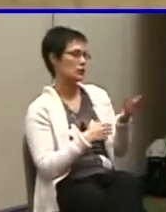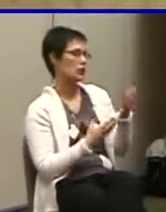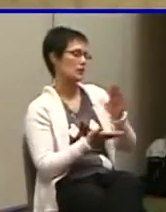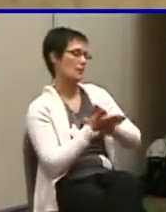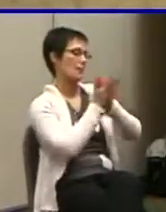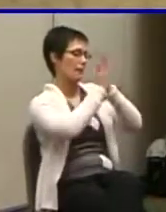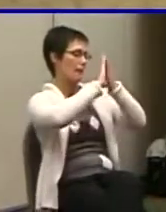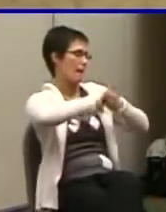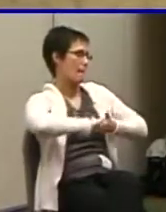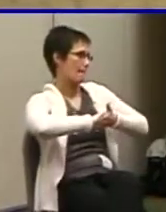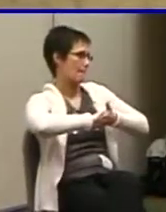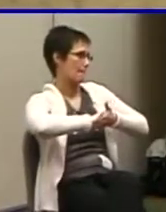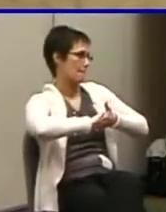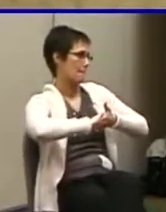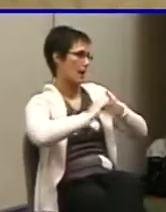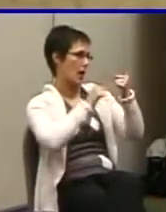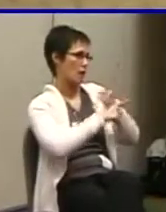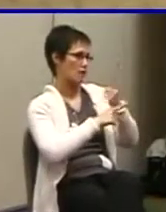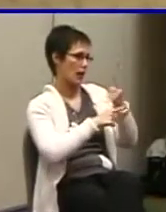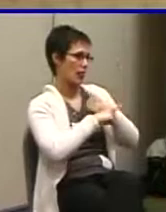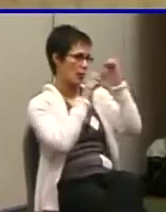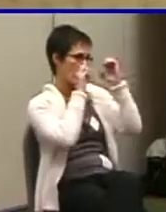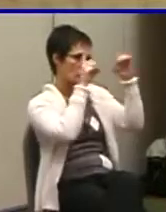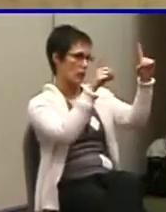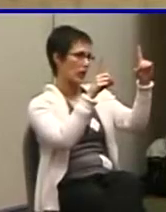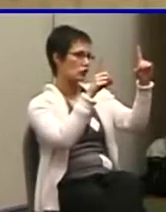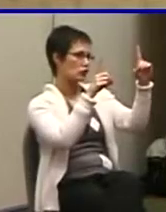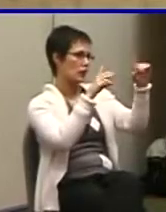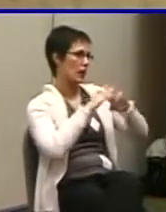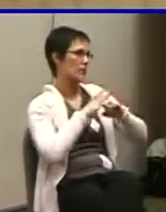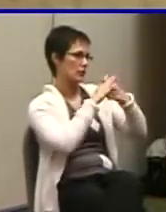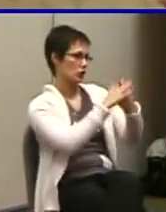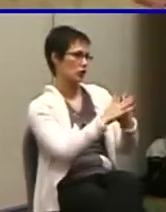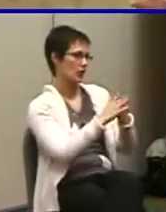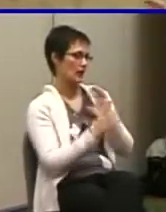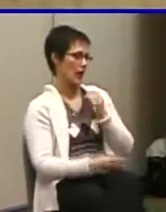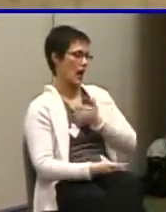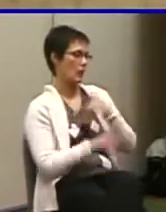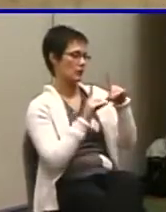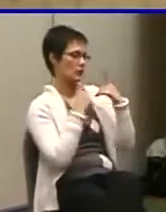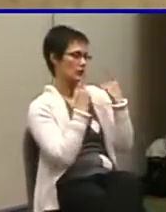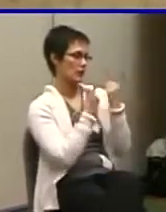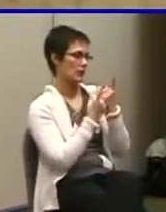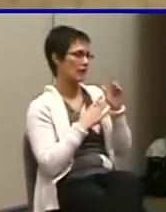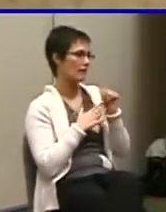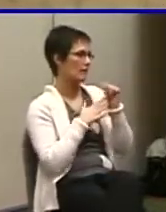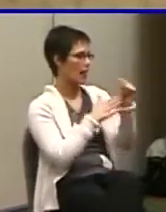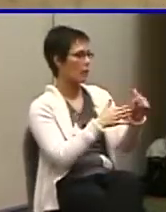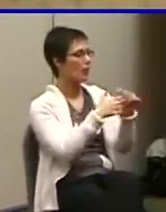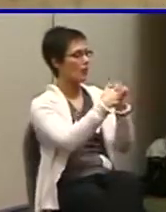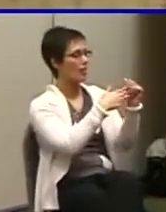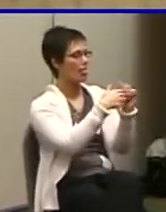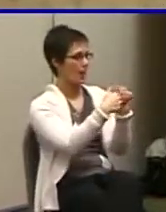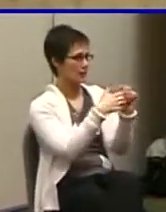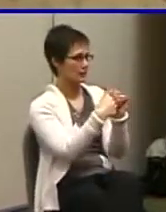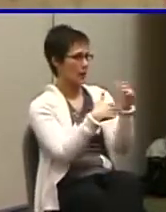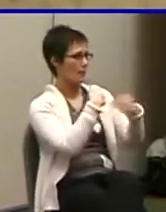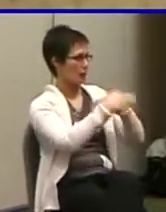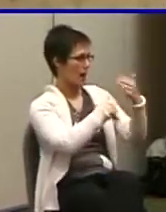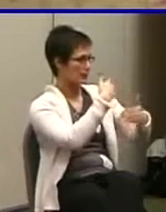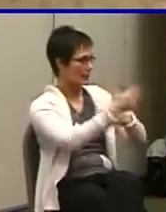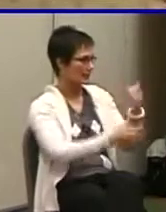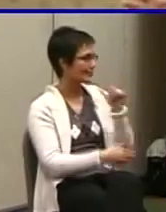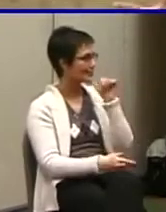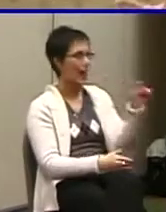become a regular ed initiative in our district, but obviously following like a flex process and so on, so that it's not the first thing we jump to, you know, kind right. of. So there